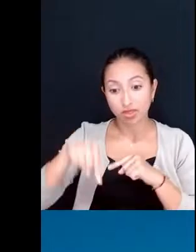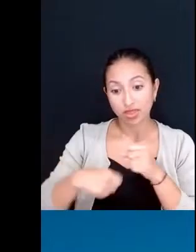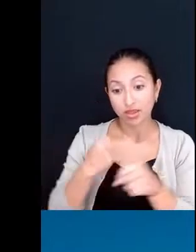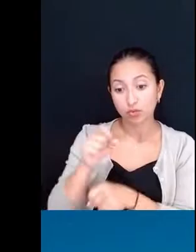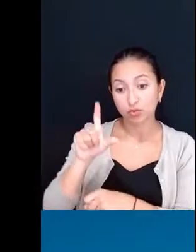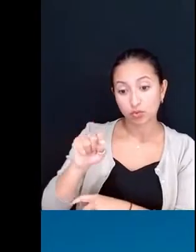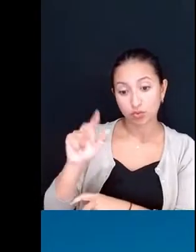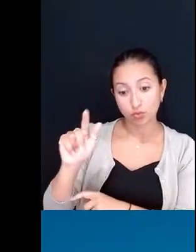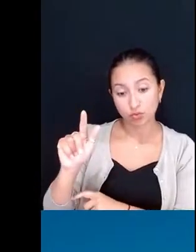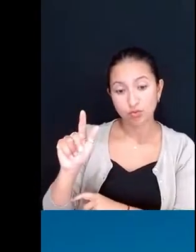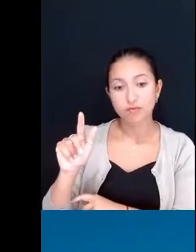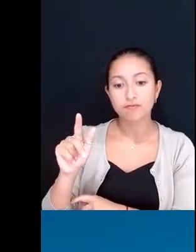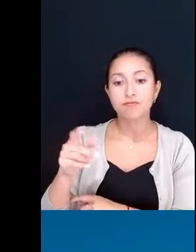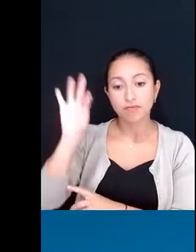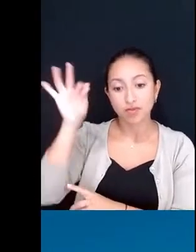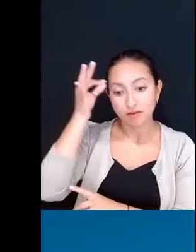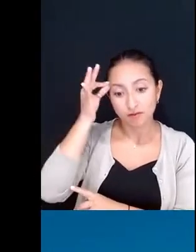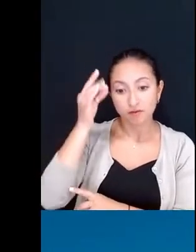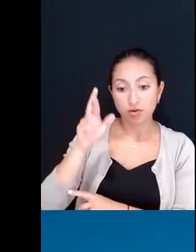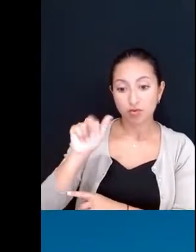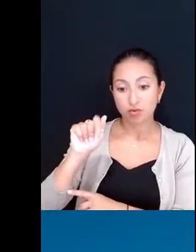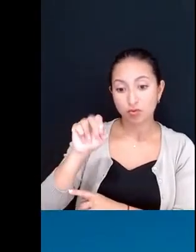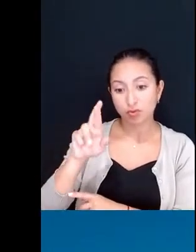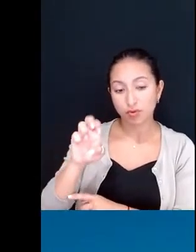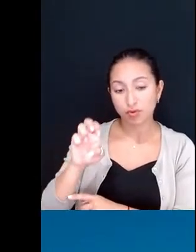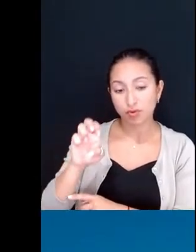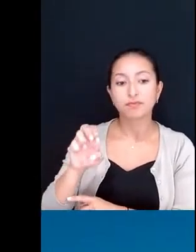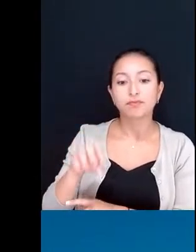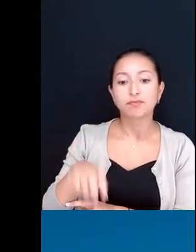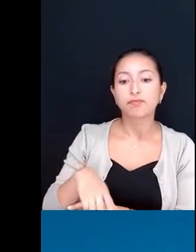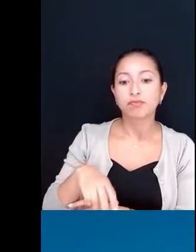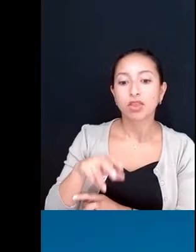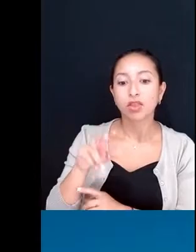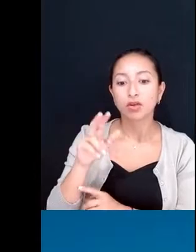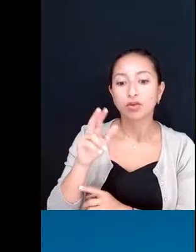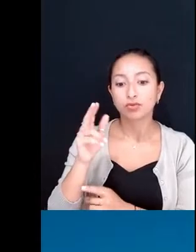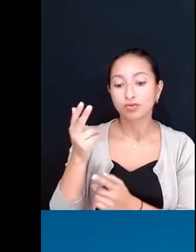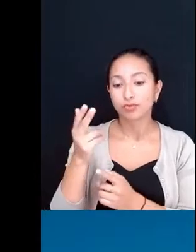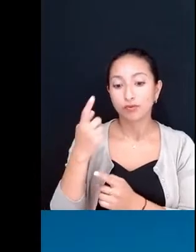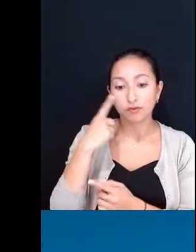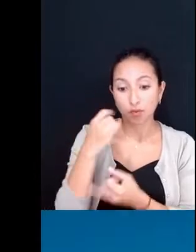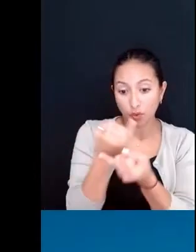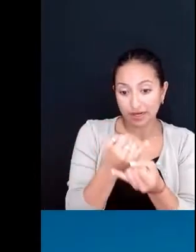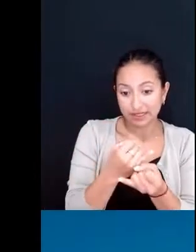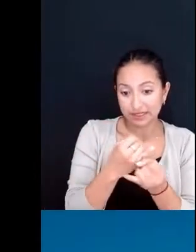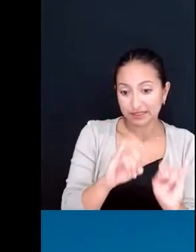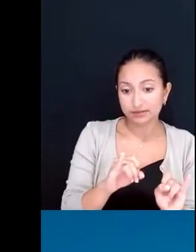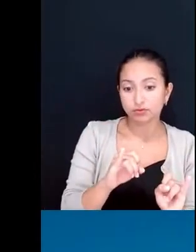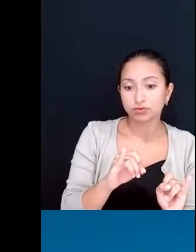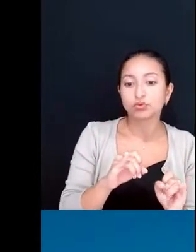federal benefit rate is $914 for an individual and $1371 for a couple.